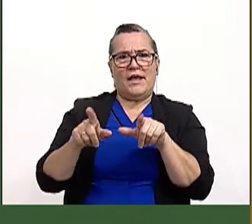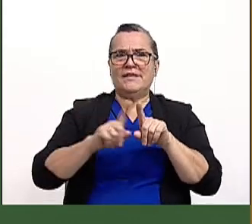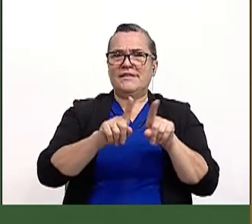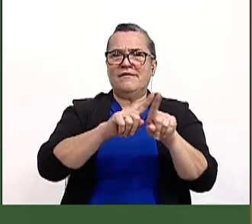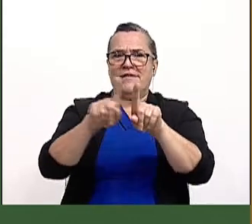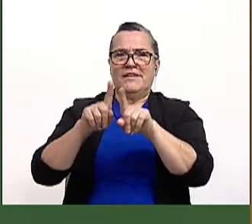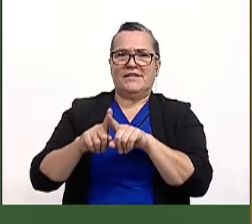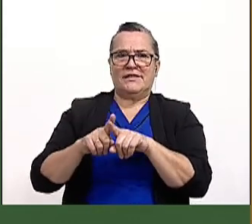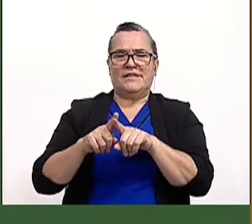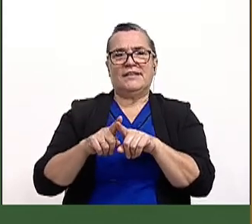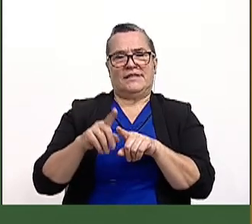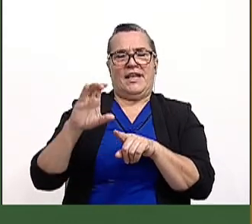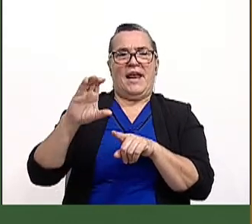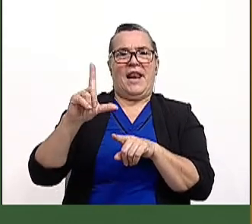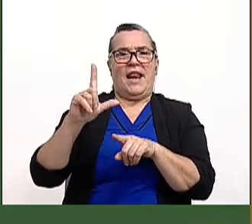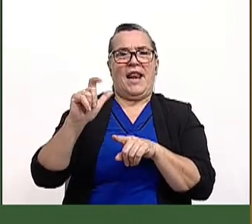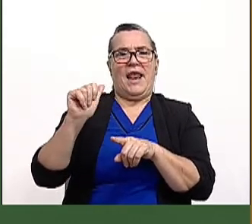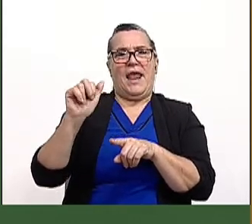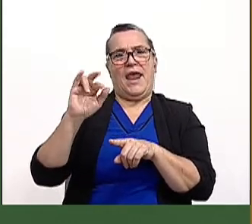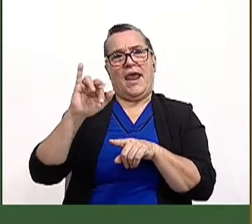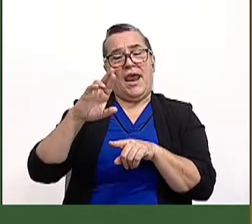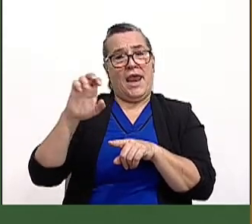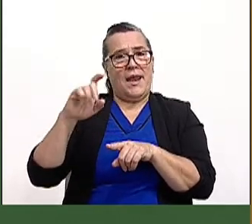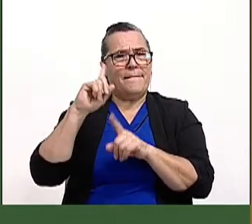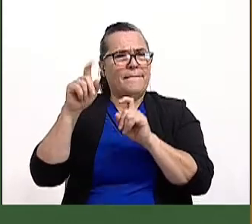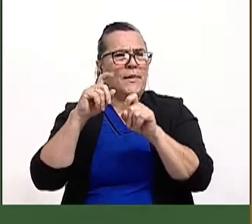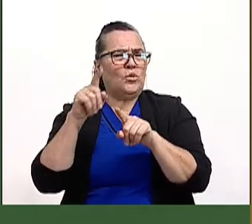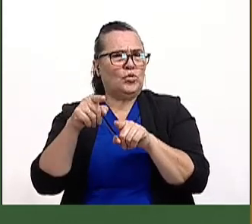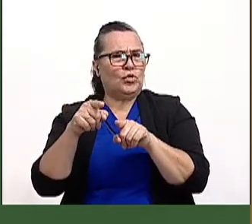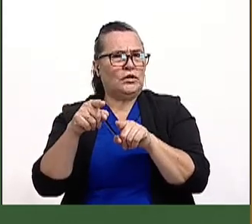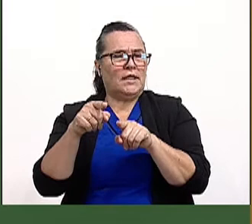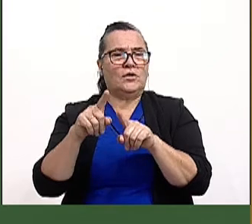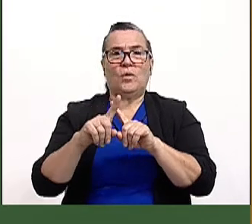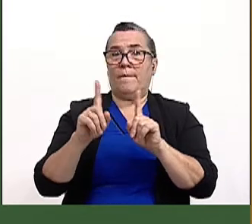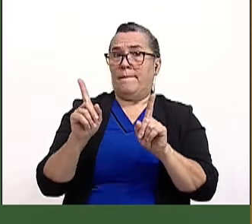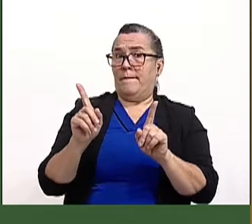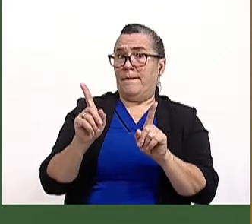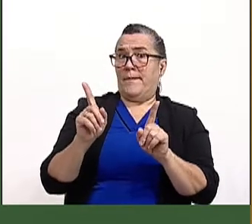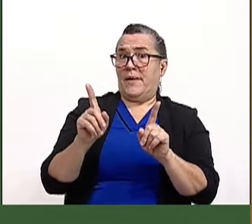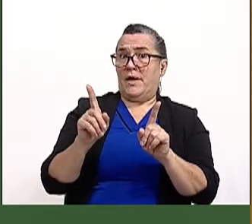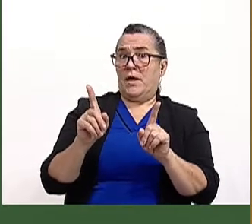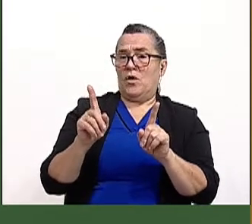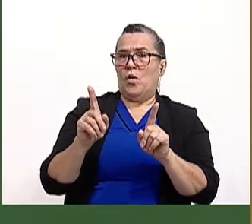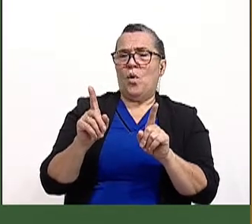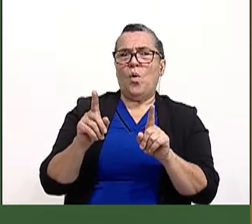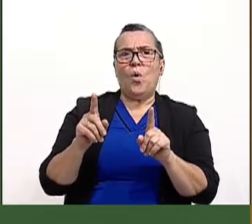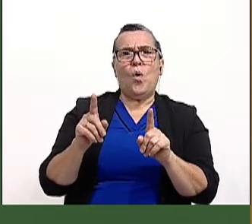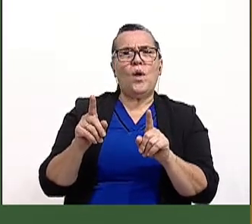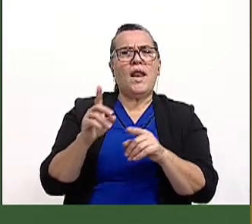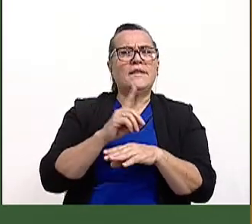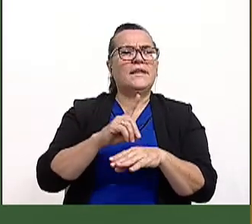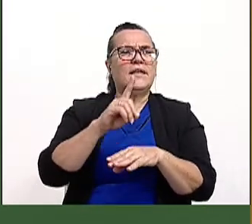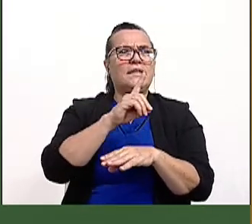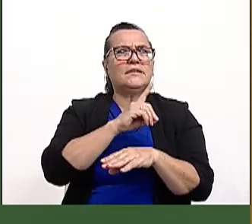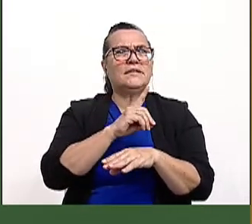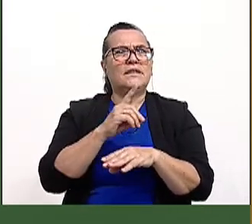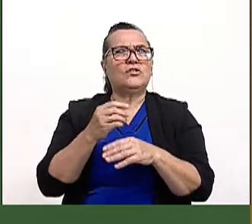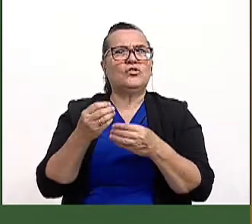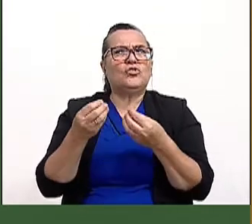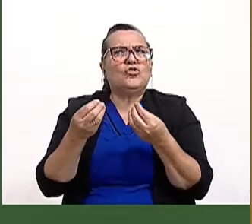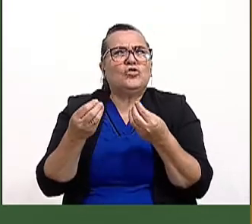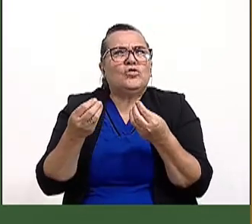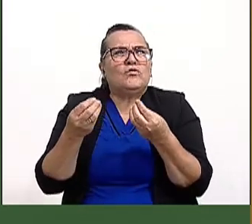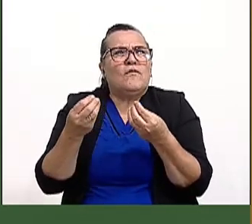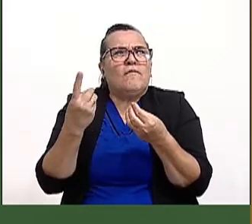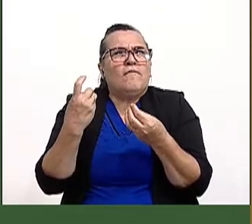is asking for directions, but it is missing the directions the passersby